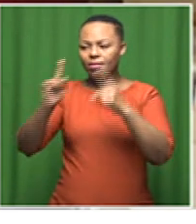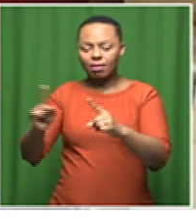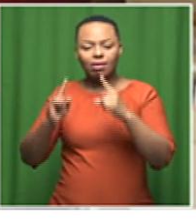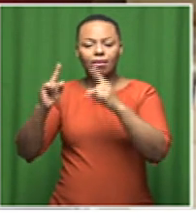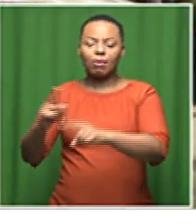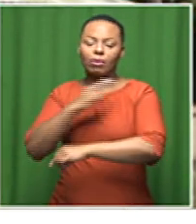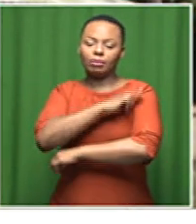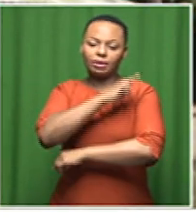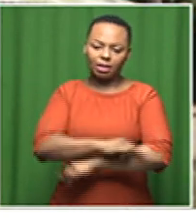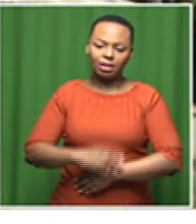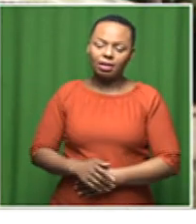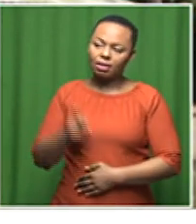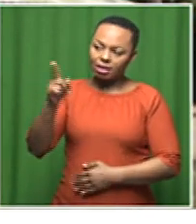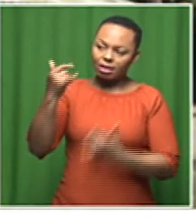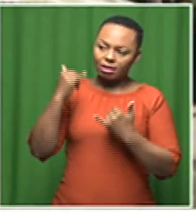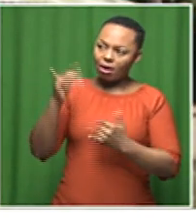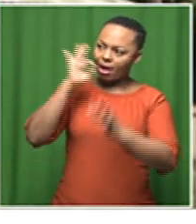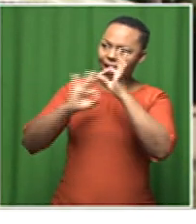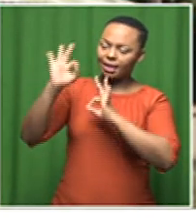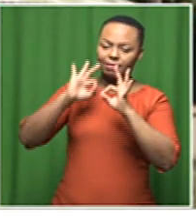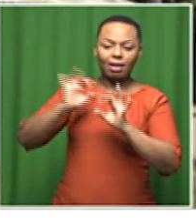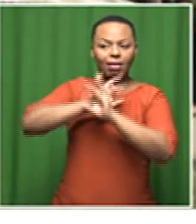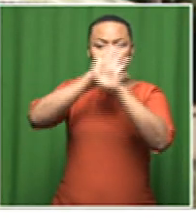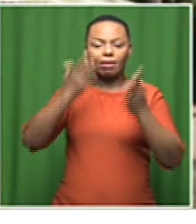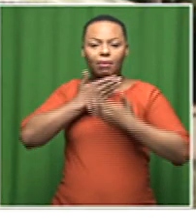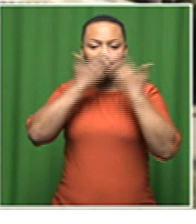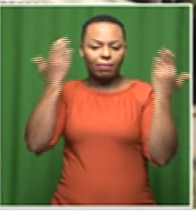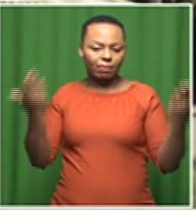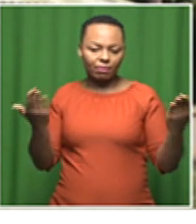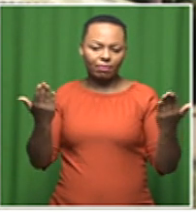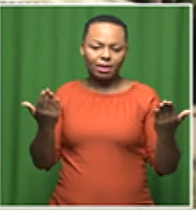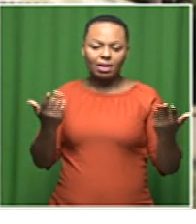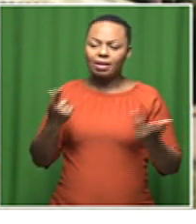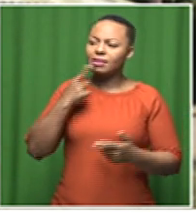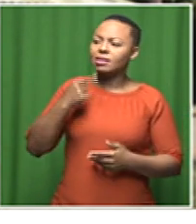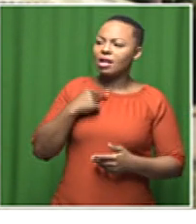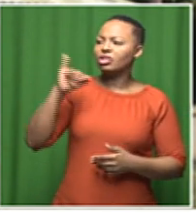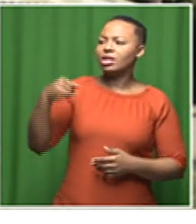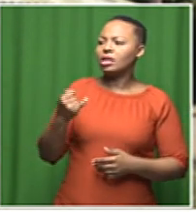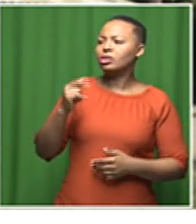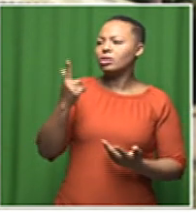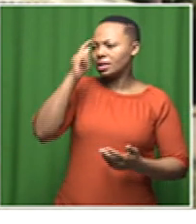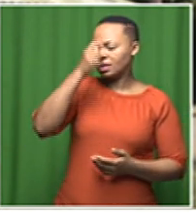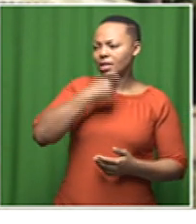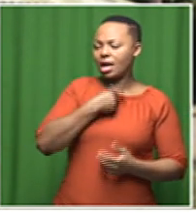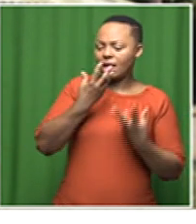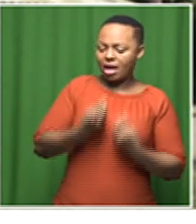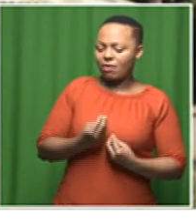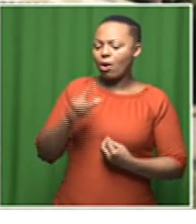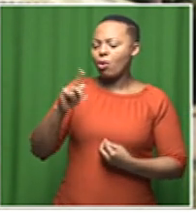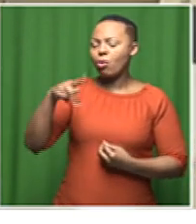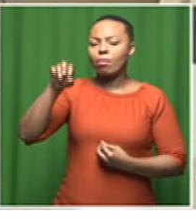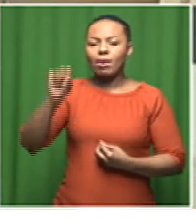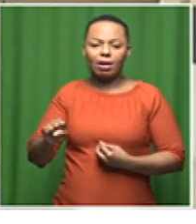lady said before, that you don't get the lady with the lupus, they don't explain you exactly what's happening to